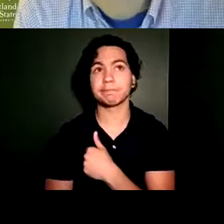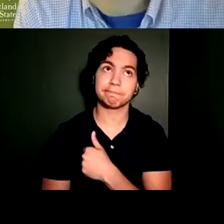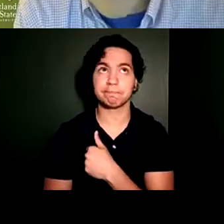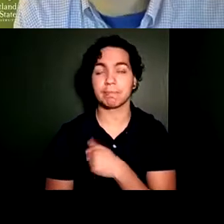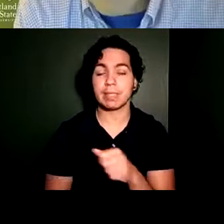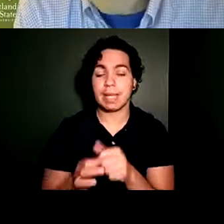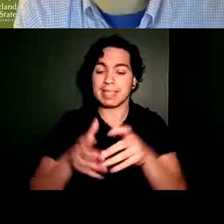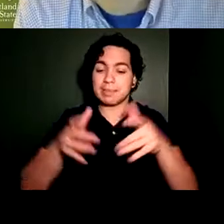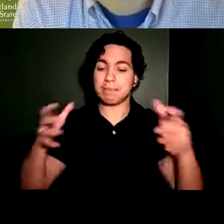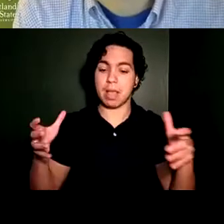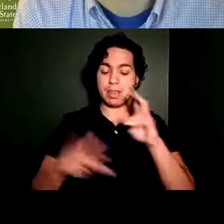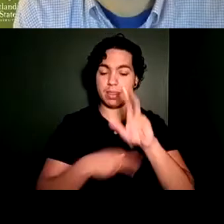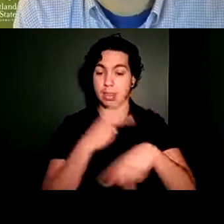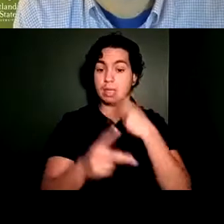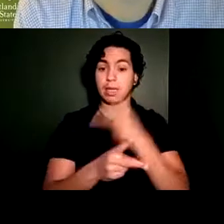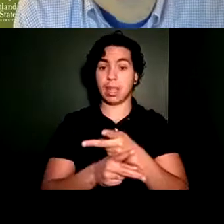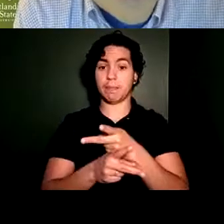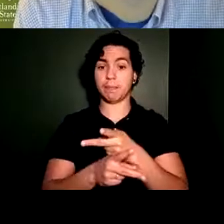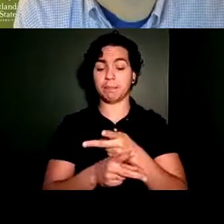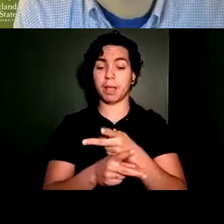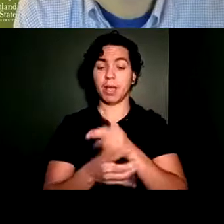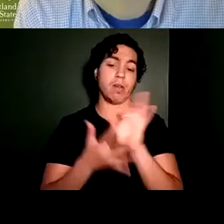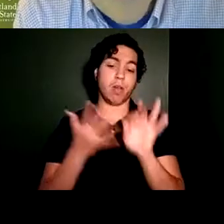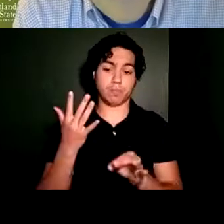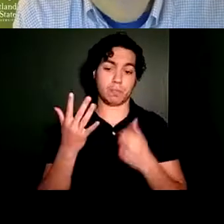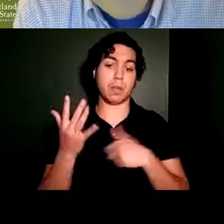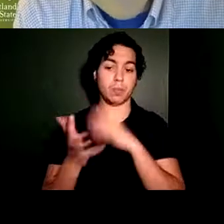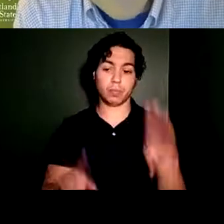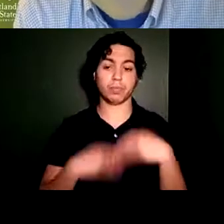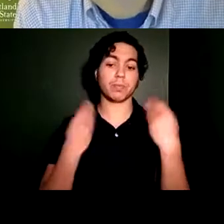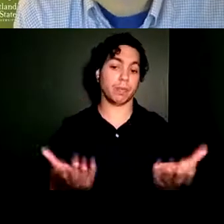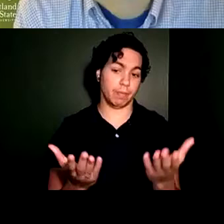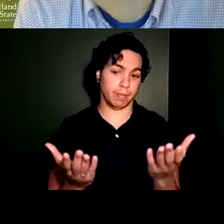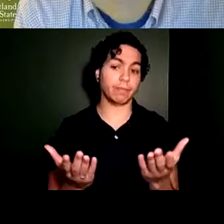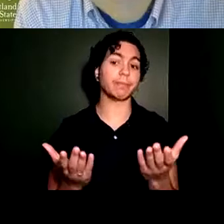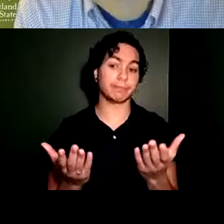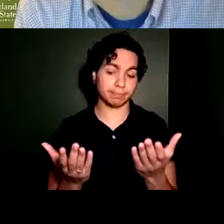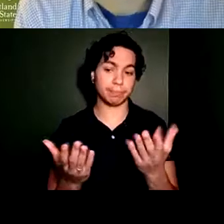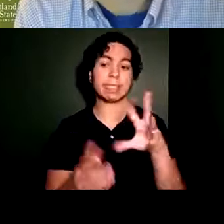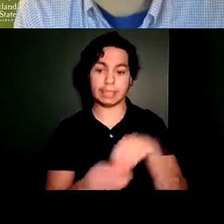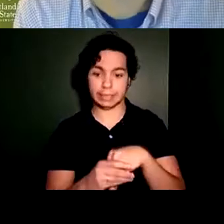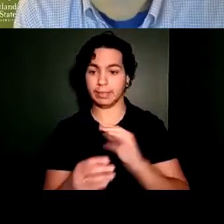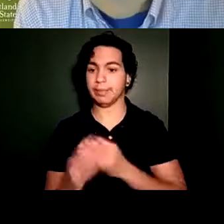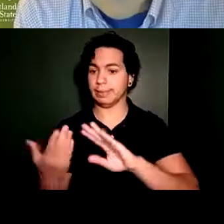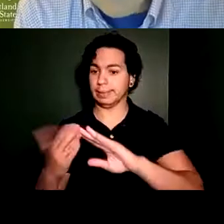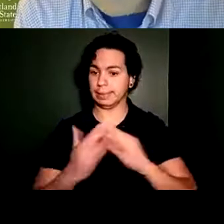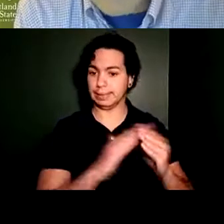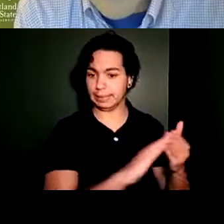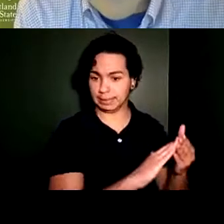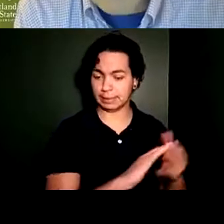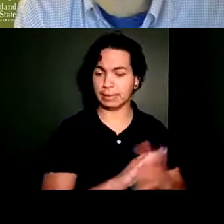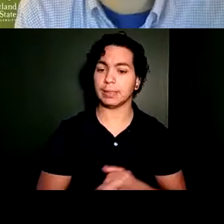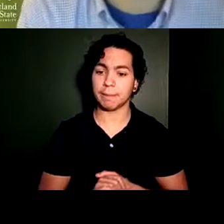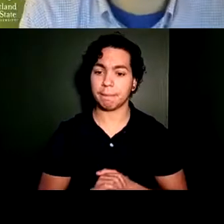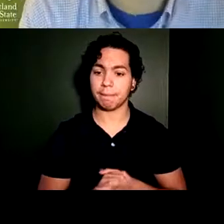expand the type of options that we provide in cities and how they